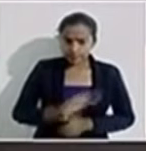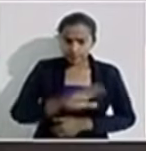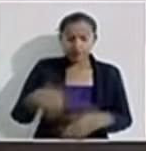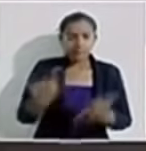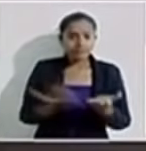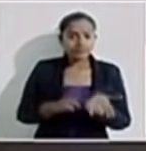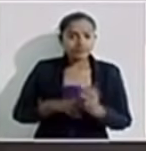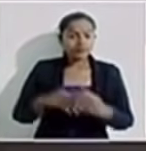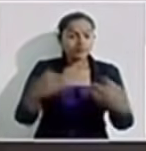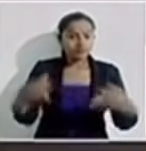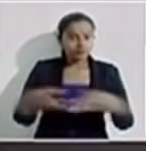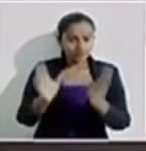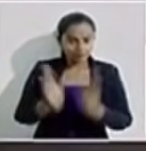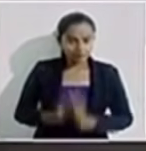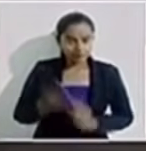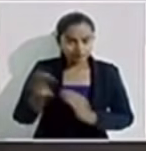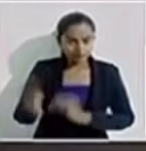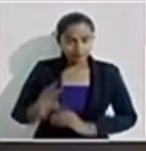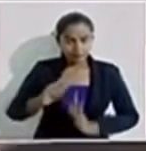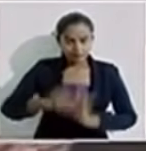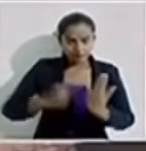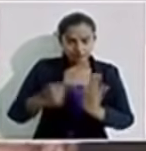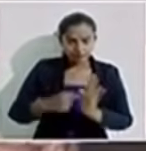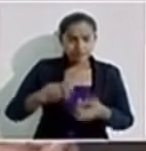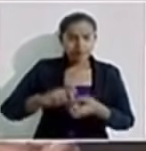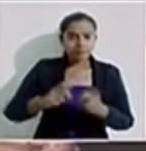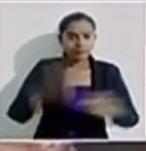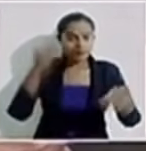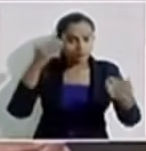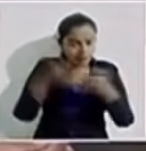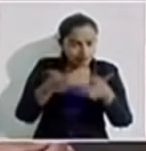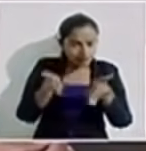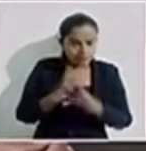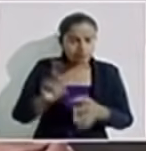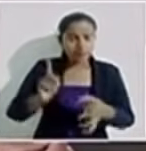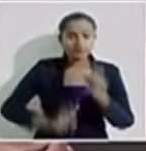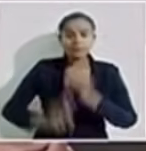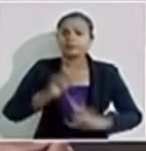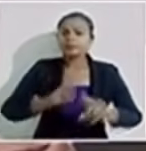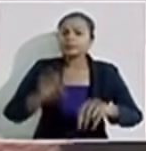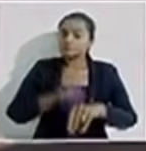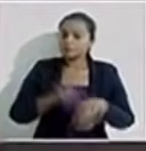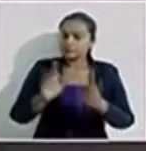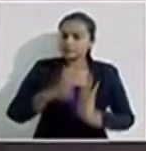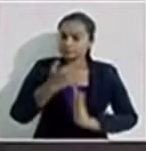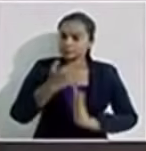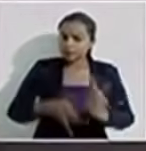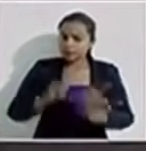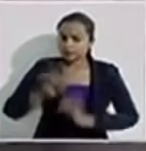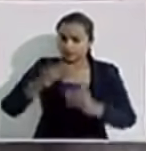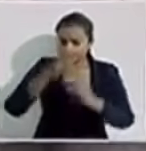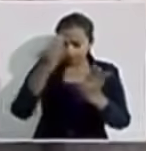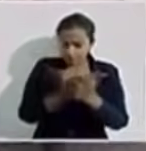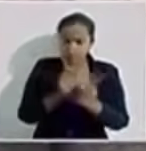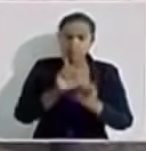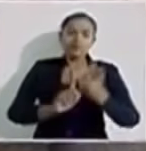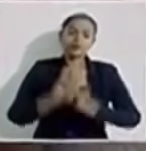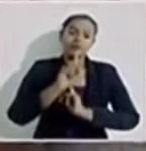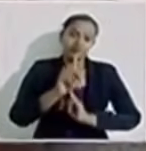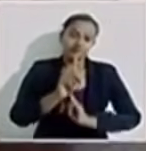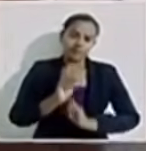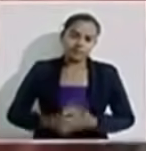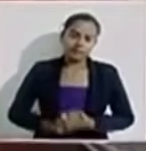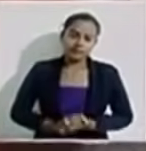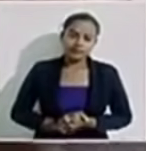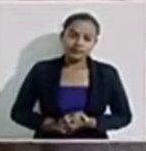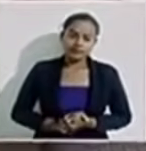Geneva's Allegations, UNHRC Session and the country's foreign policy. A